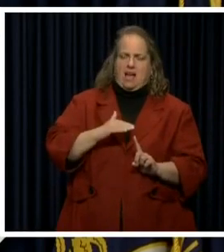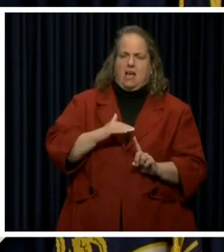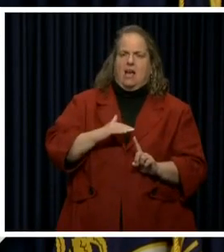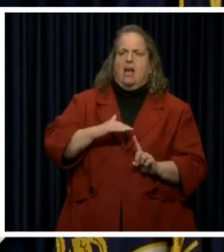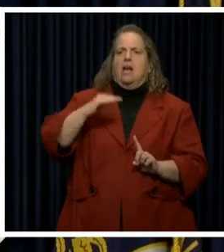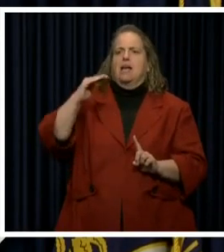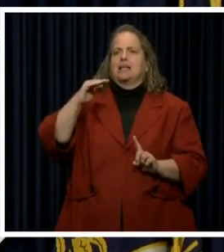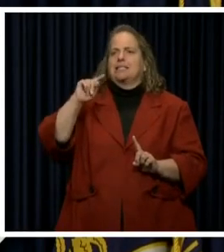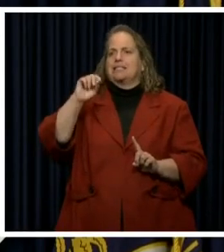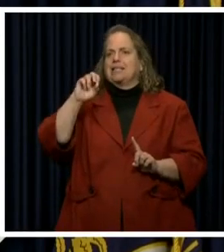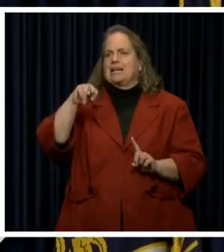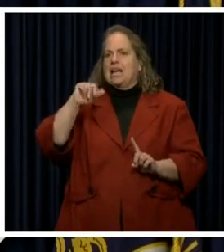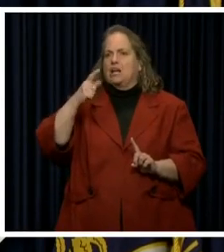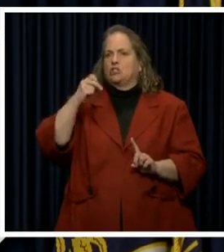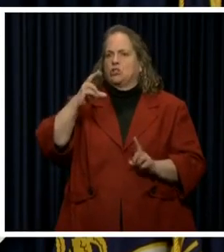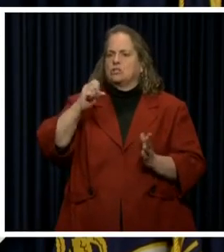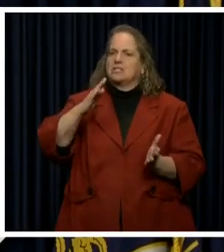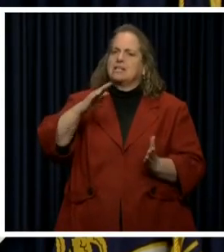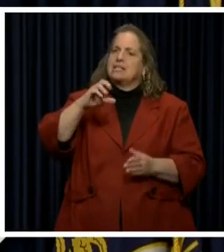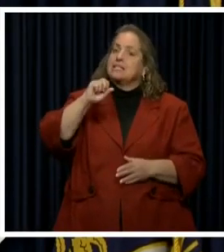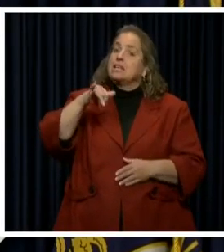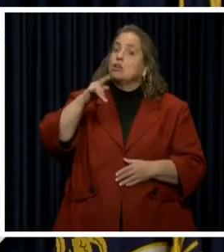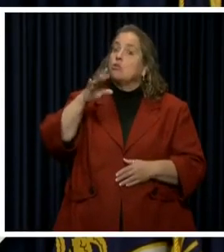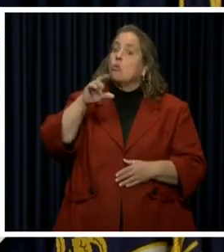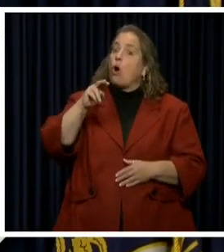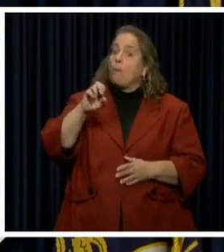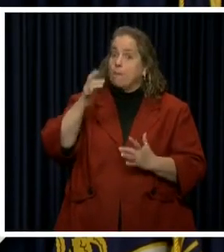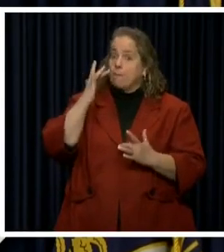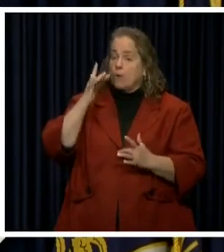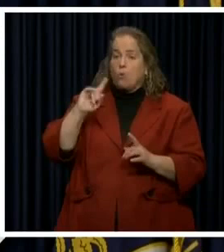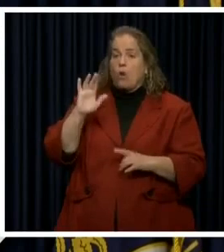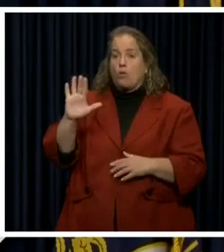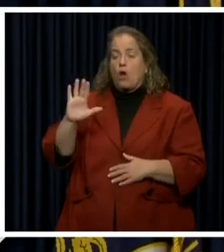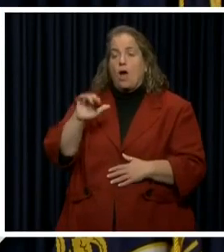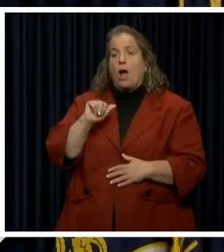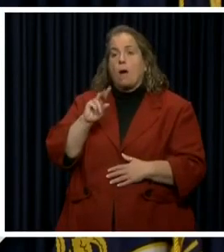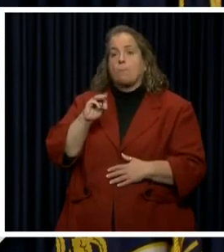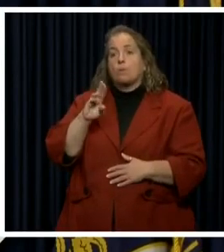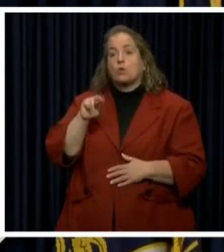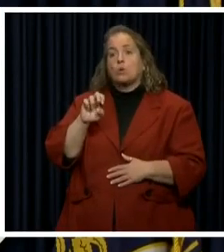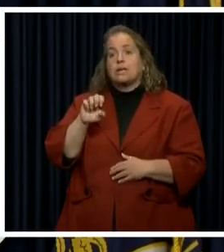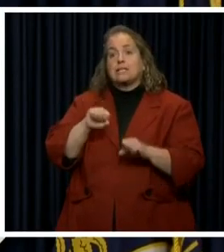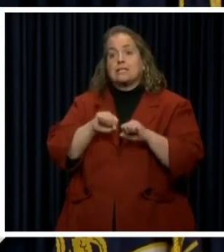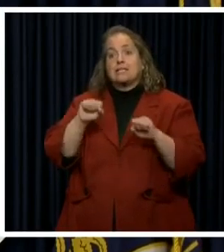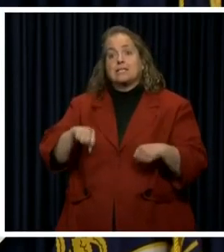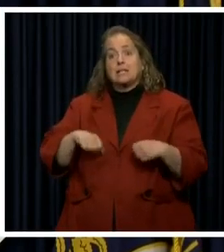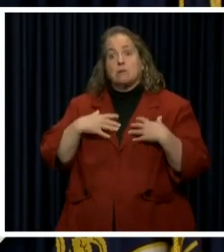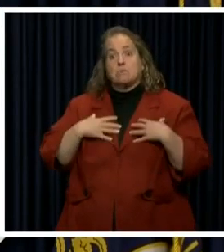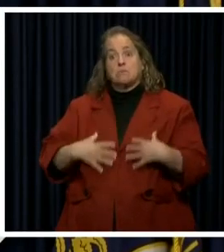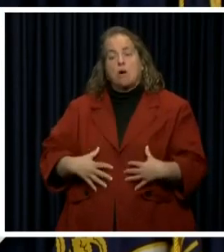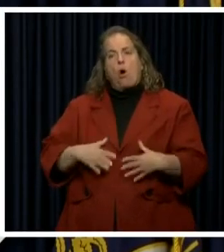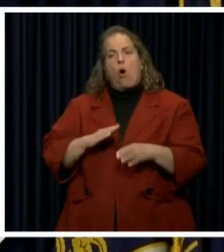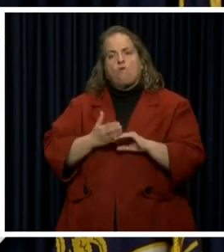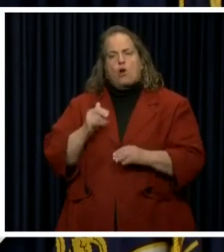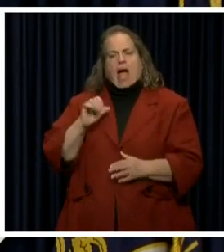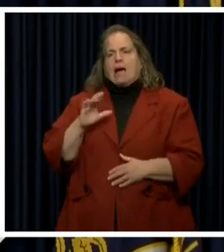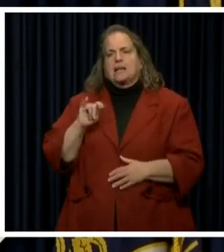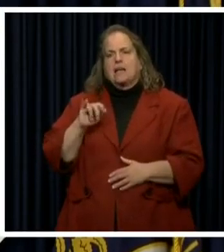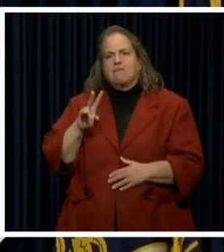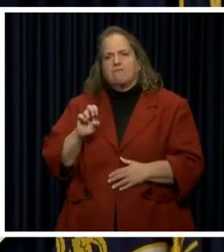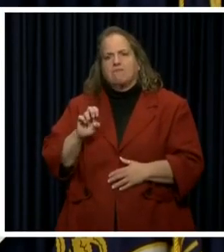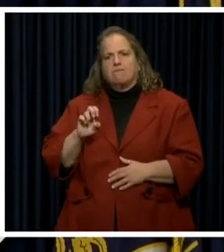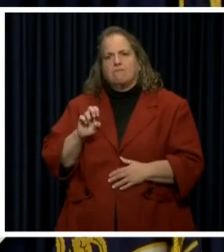children who can get a syndrome where their immune system apparently becomes overactive and they have a